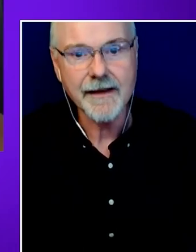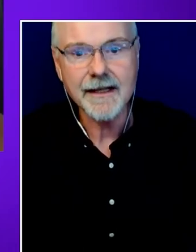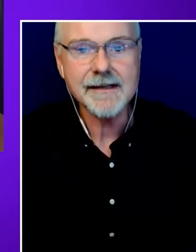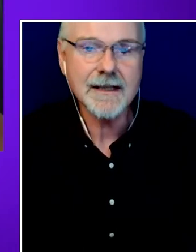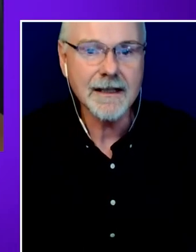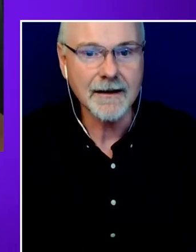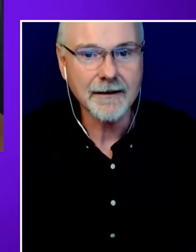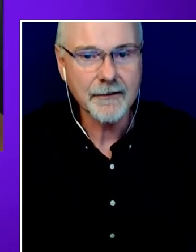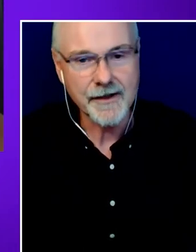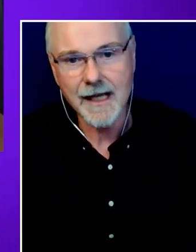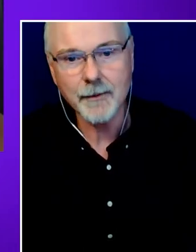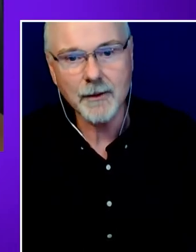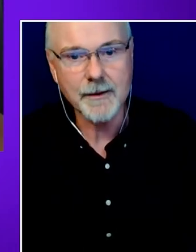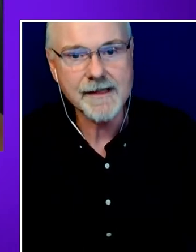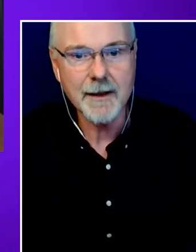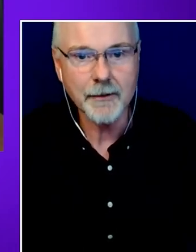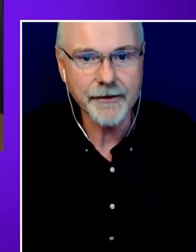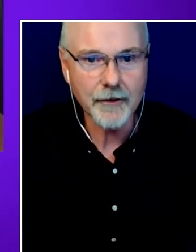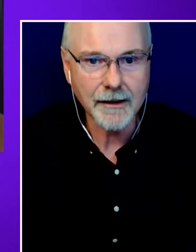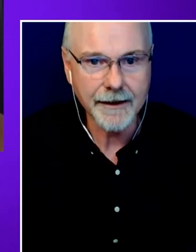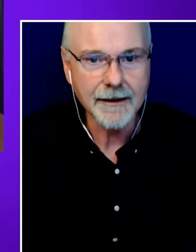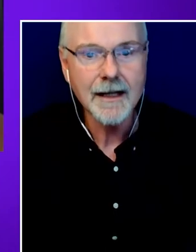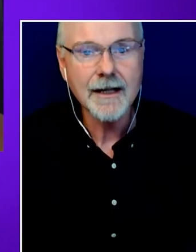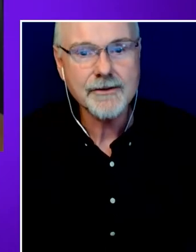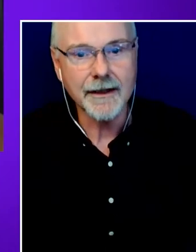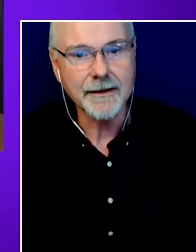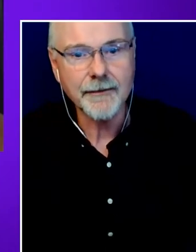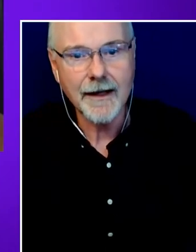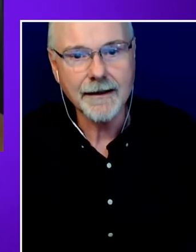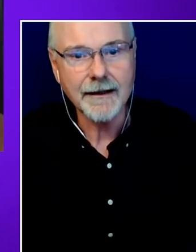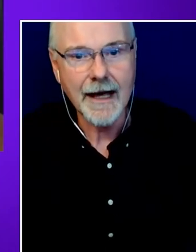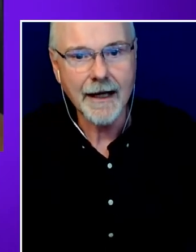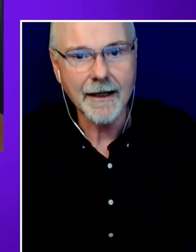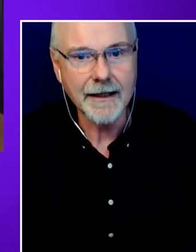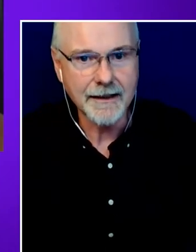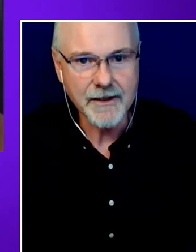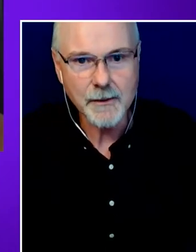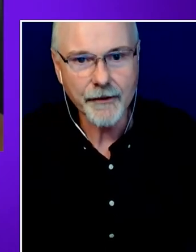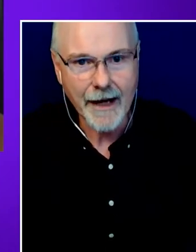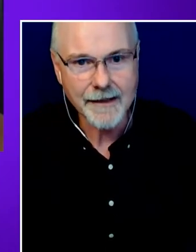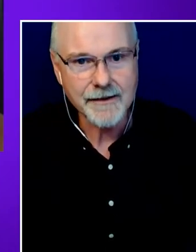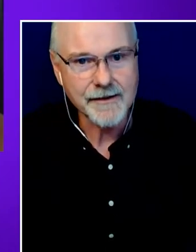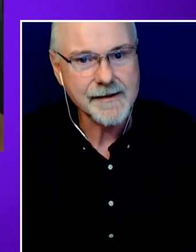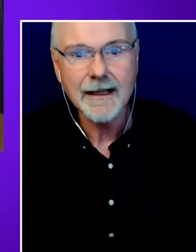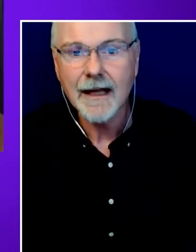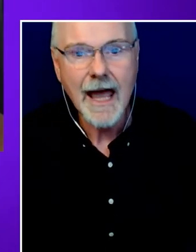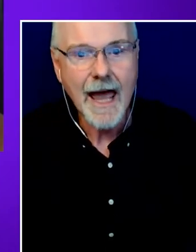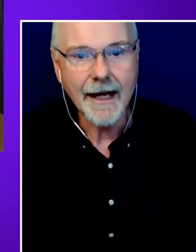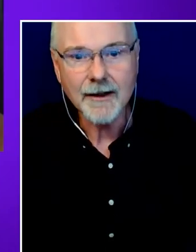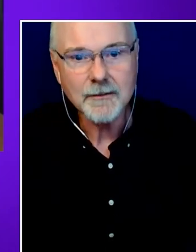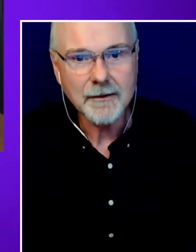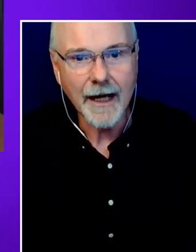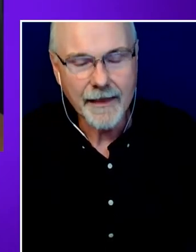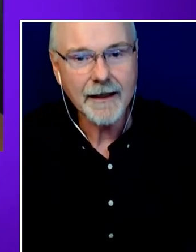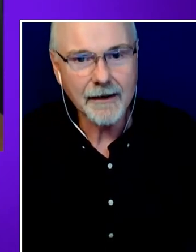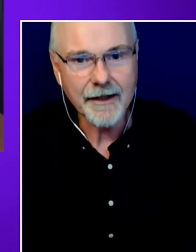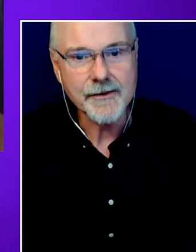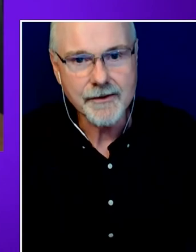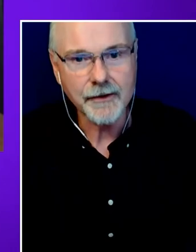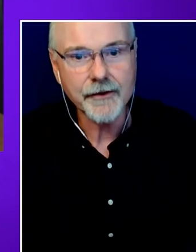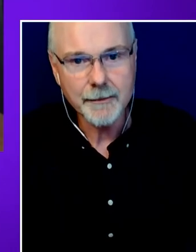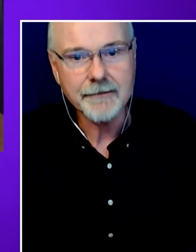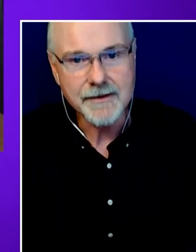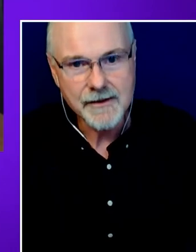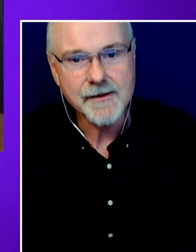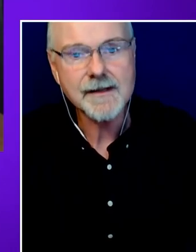decisions. I think it's key. For example, we see people struggling, trying to find individuals or actors. And I think a lot of